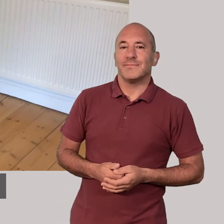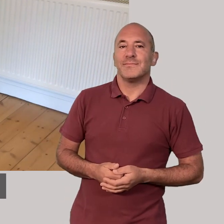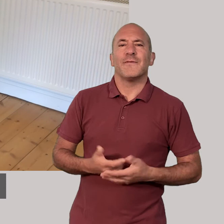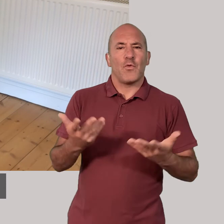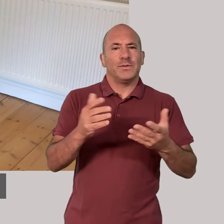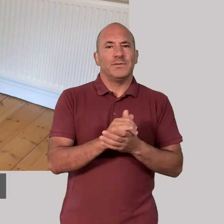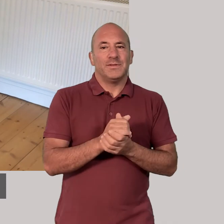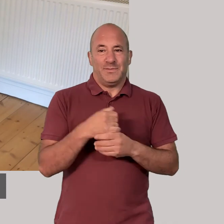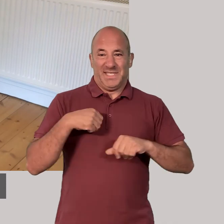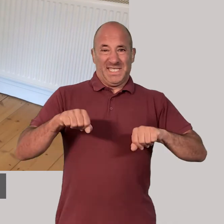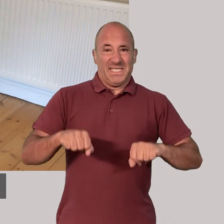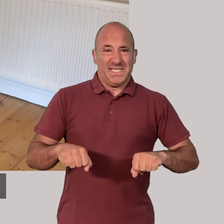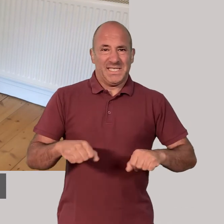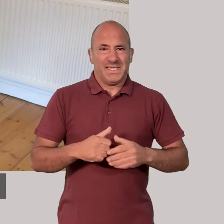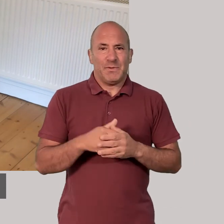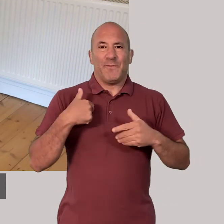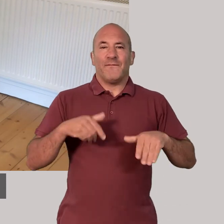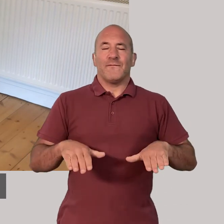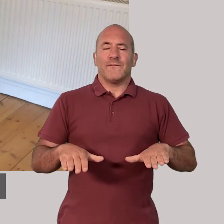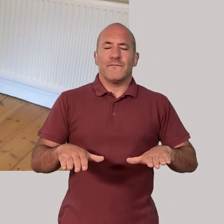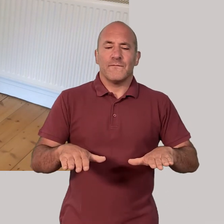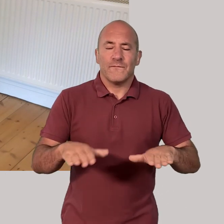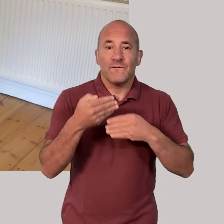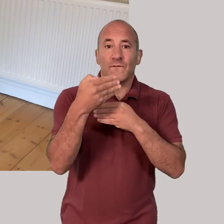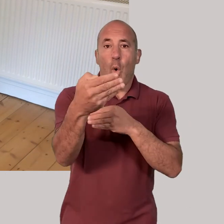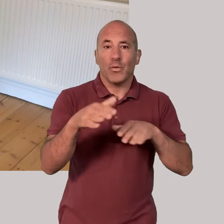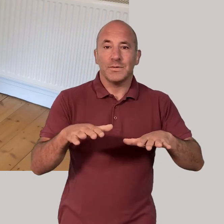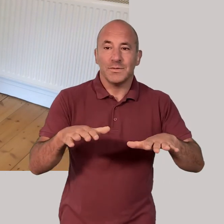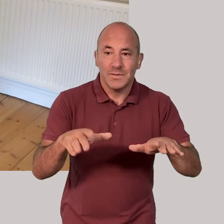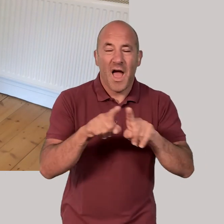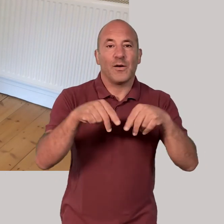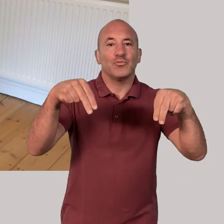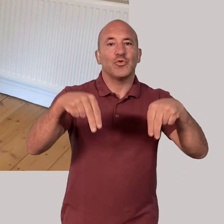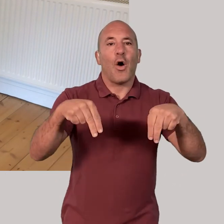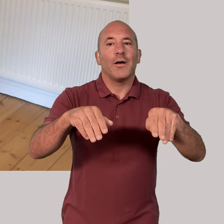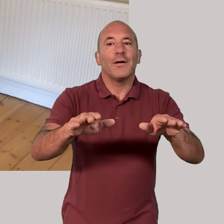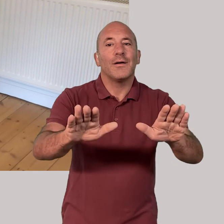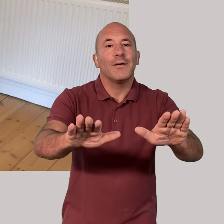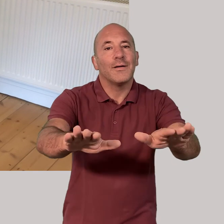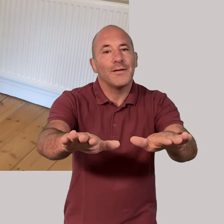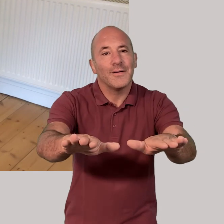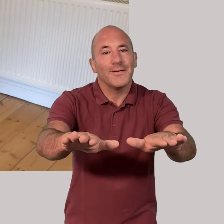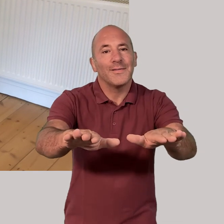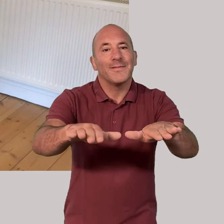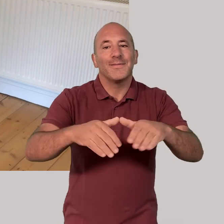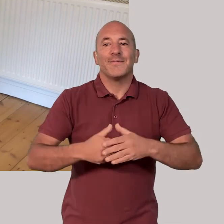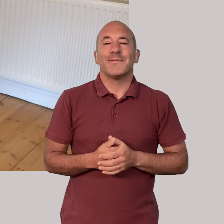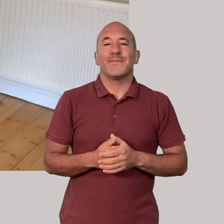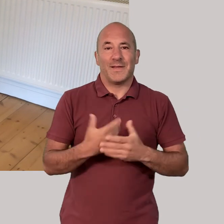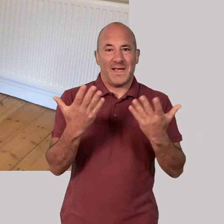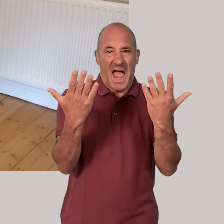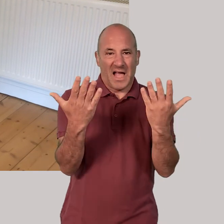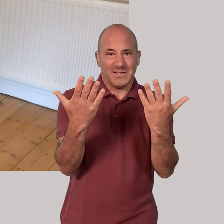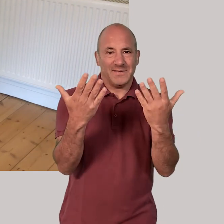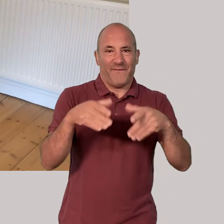And of course, we're sitting up here, but if we were on all fours, we could make our dog position, because we've got